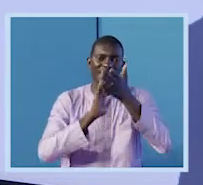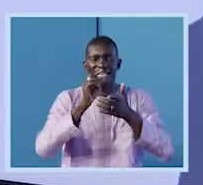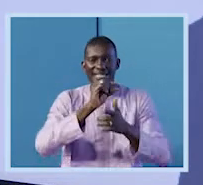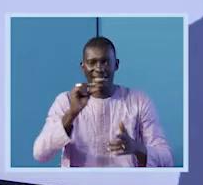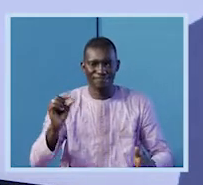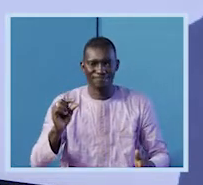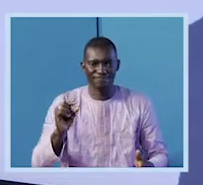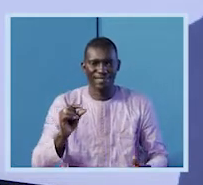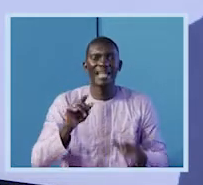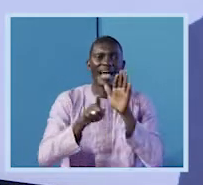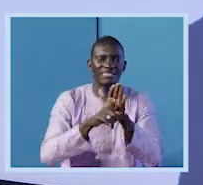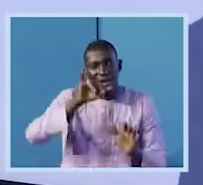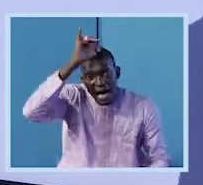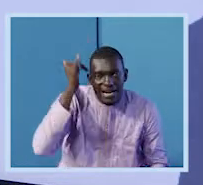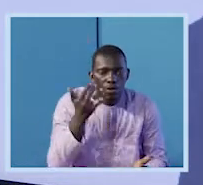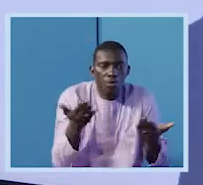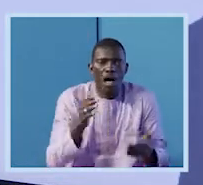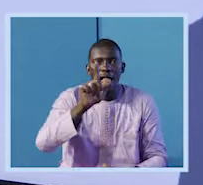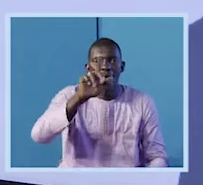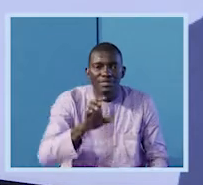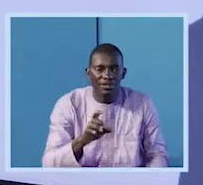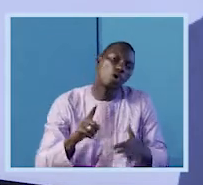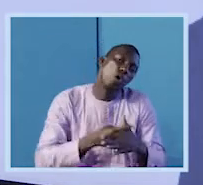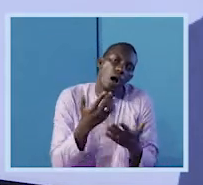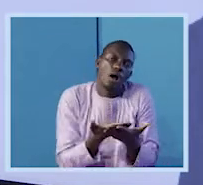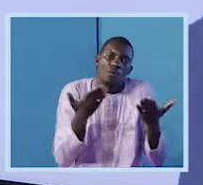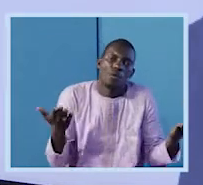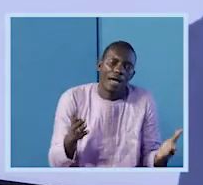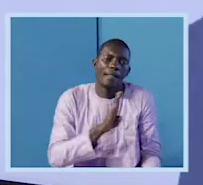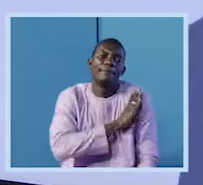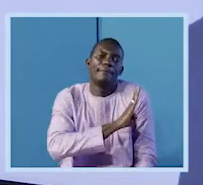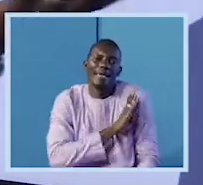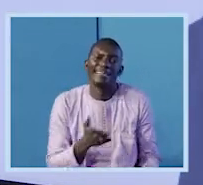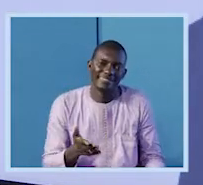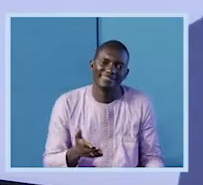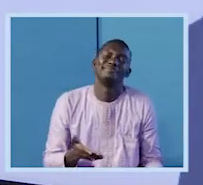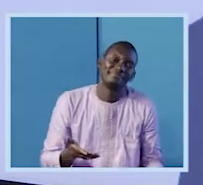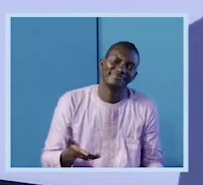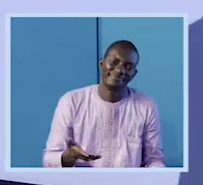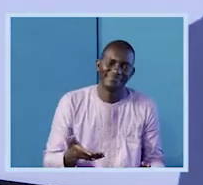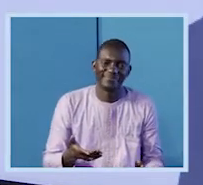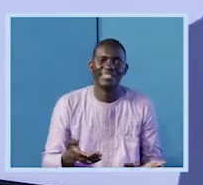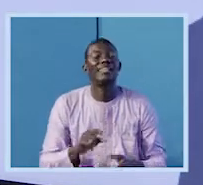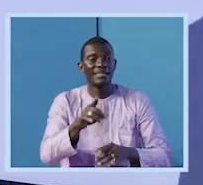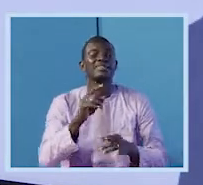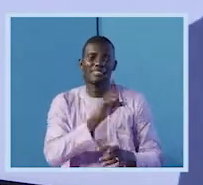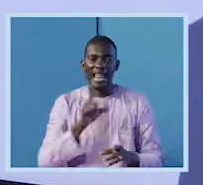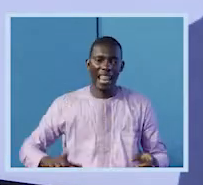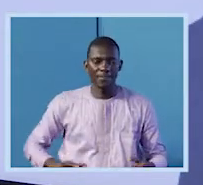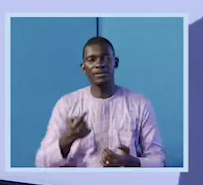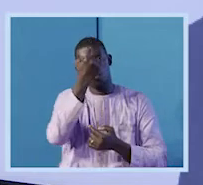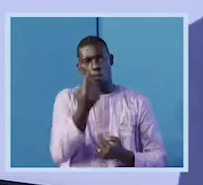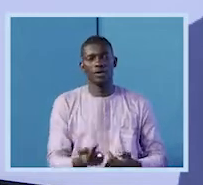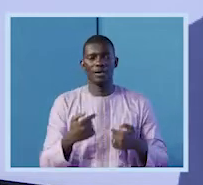Adama? Okay. Now where is Lamin Sise? Okay. Or where is Bakari? Okay. So this is, and then this is Lamin, is unique to